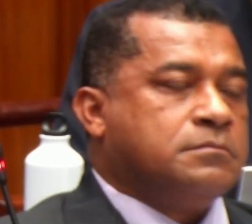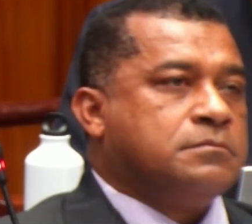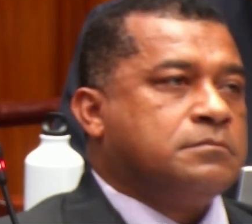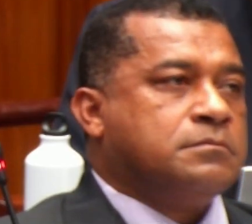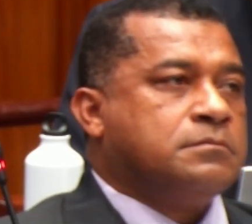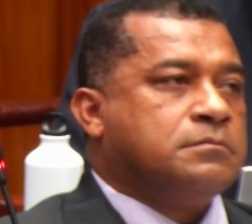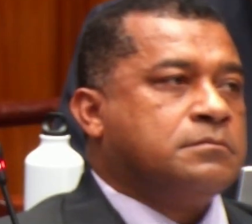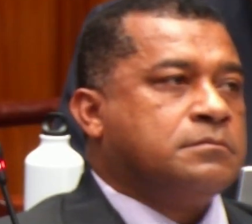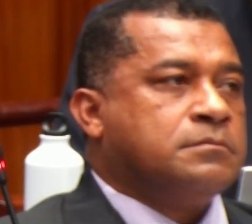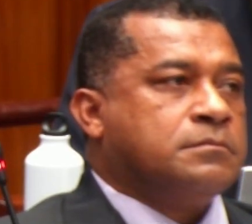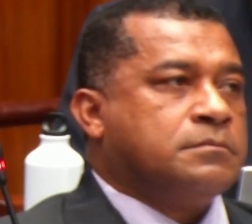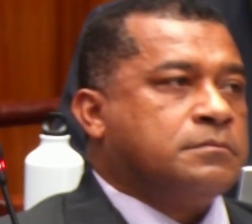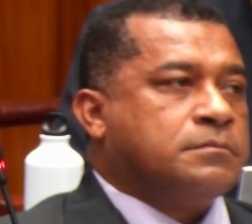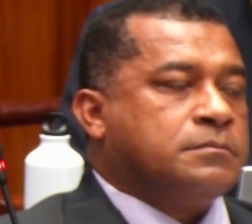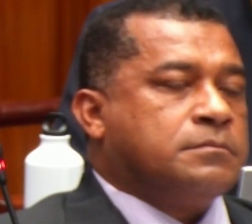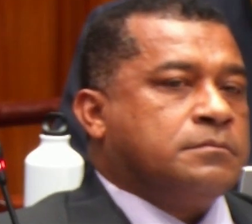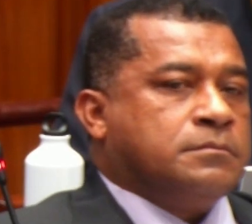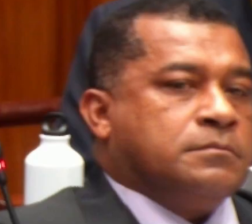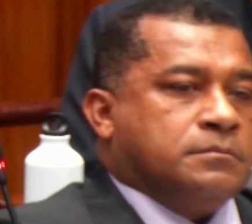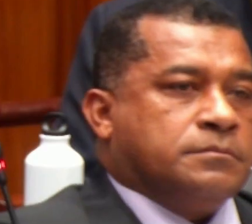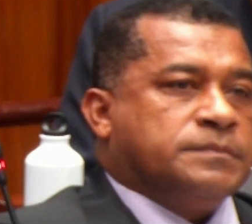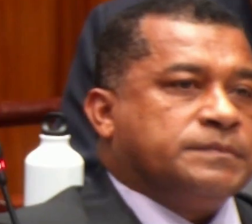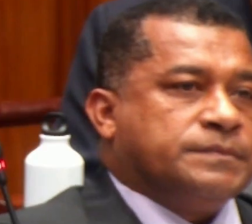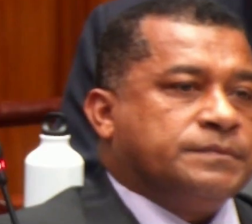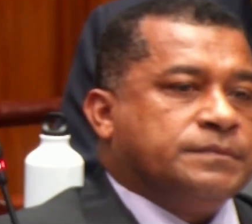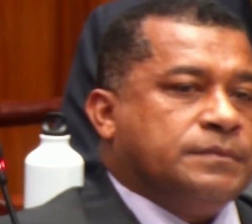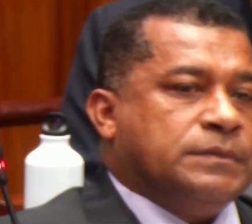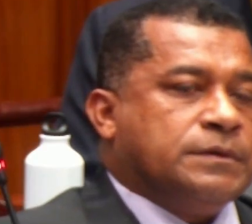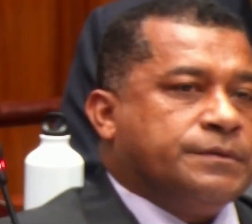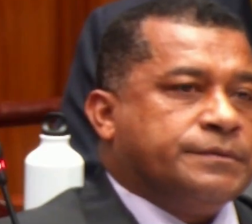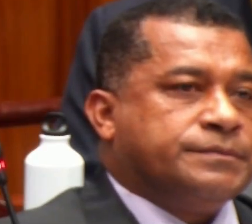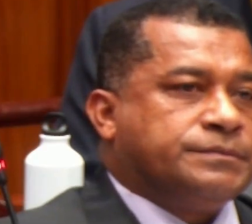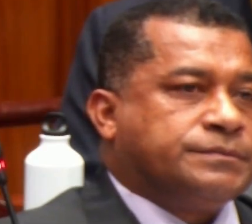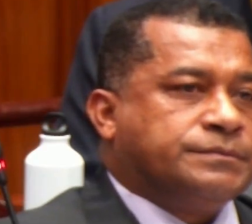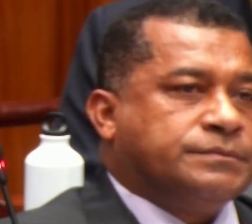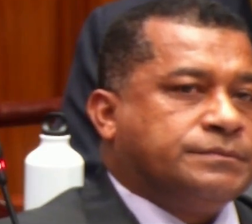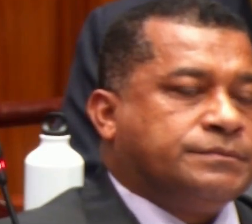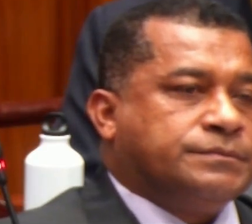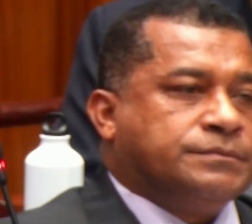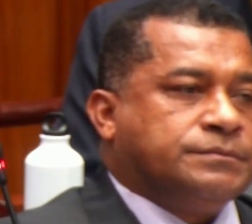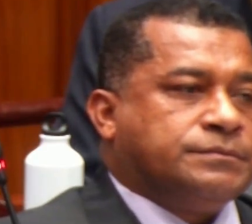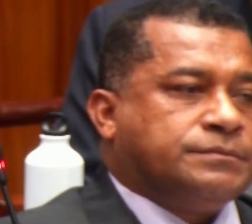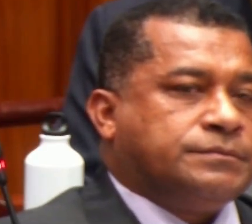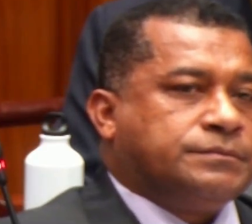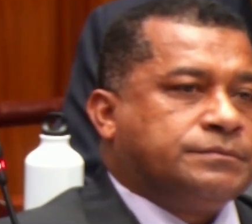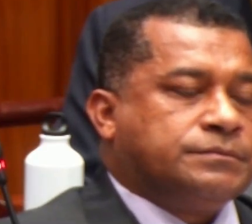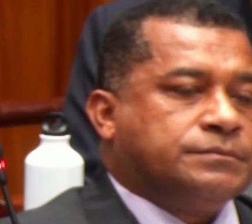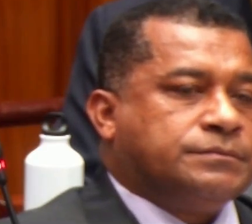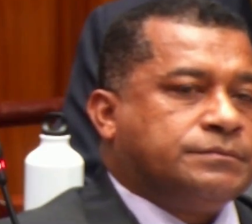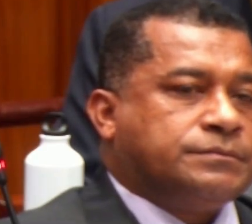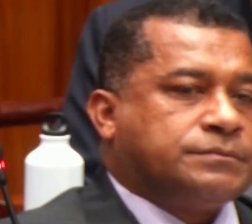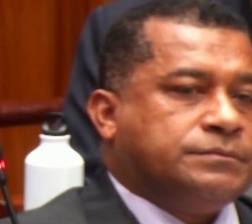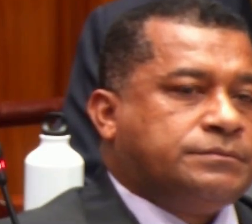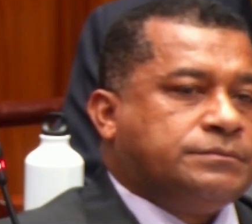in the new country where they go and work, the orientation period, and preparation for their safe